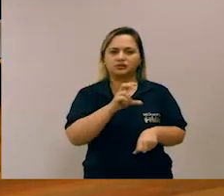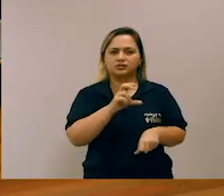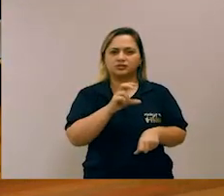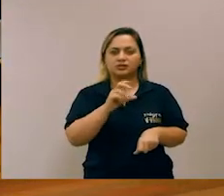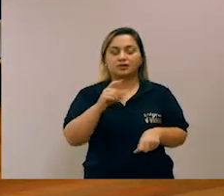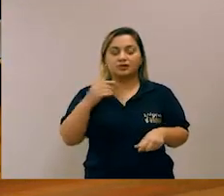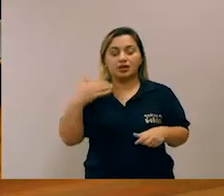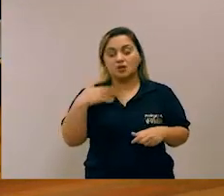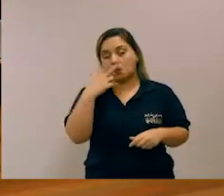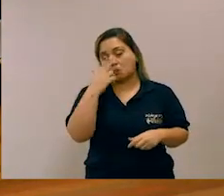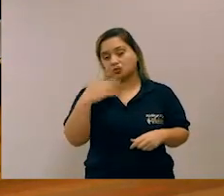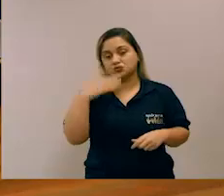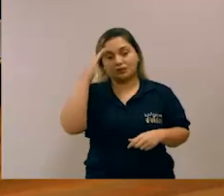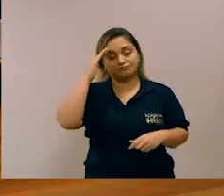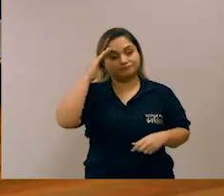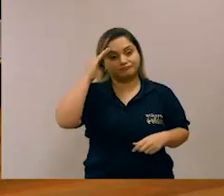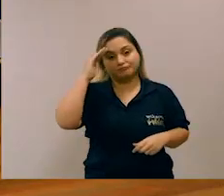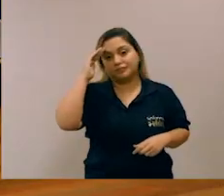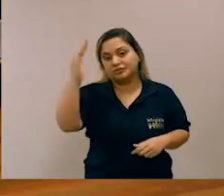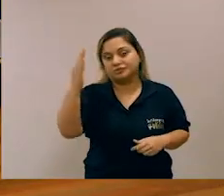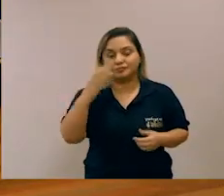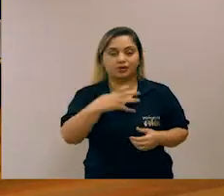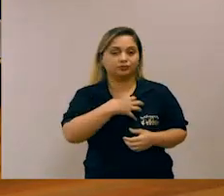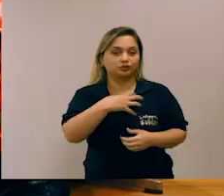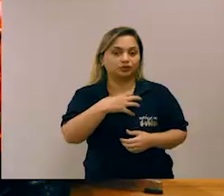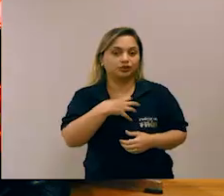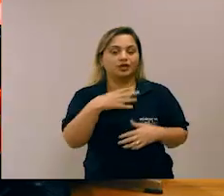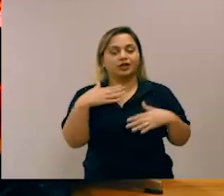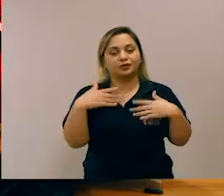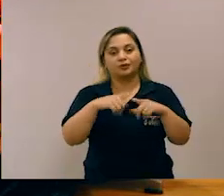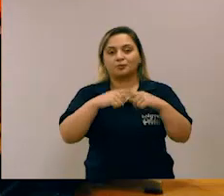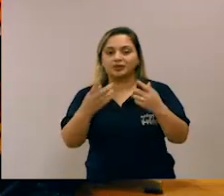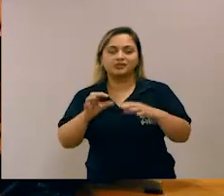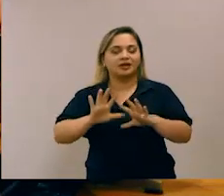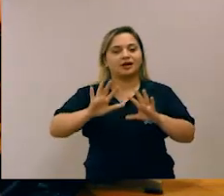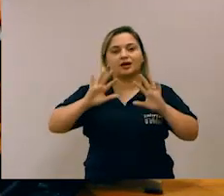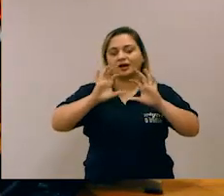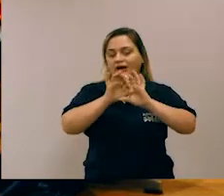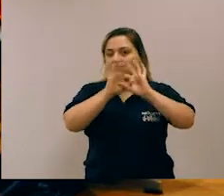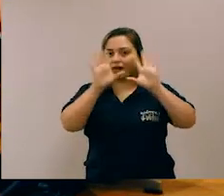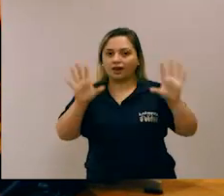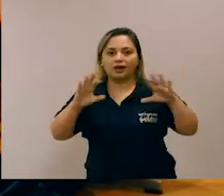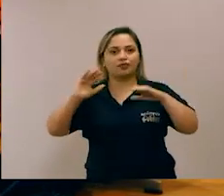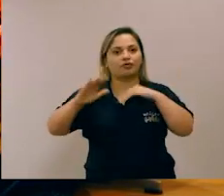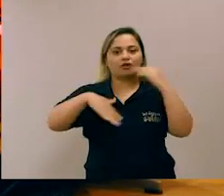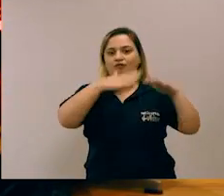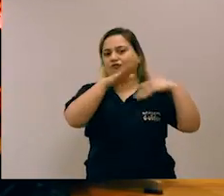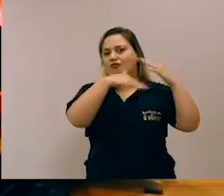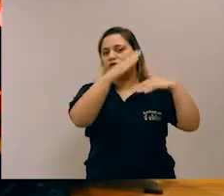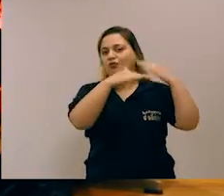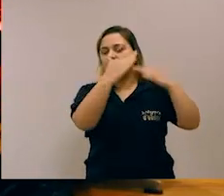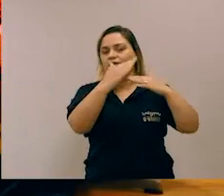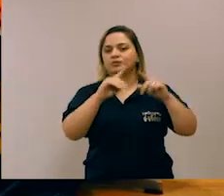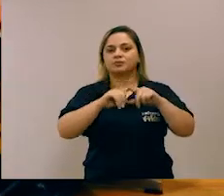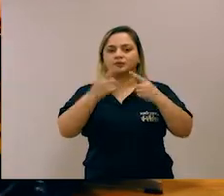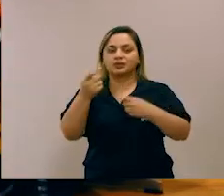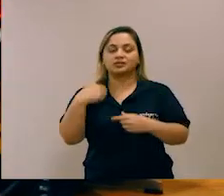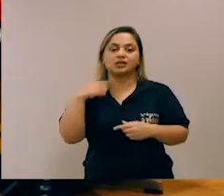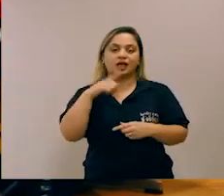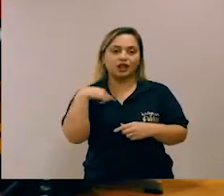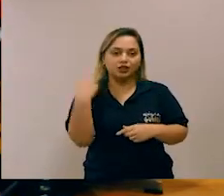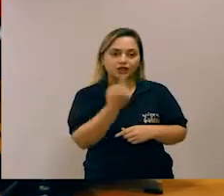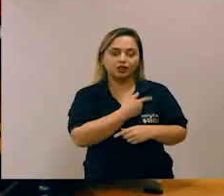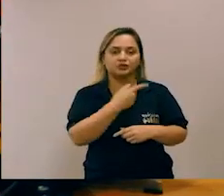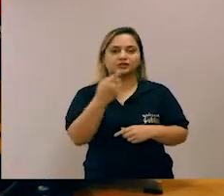is still the main database that we have to carry out the operation. And so this is our